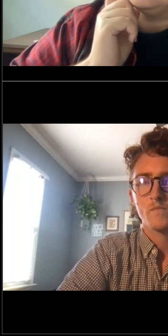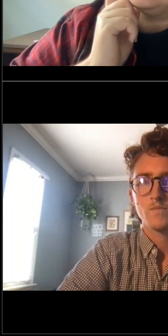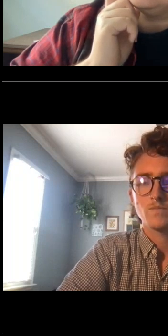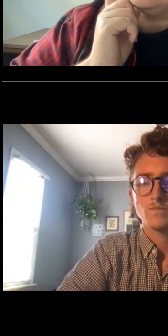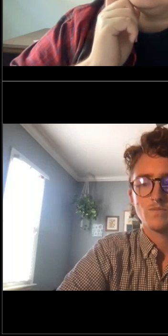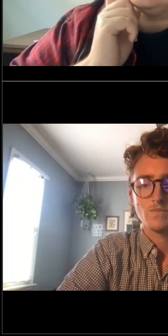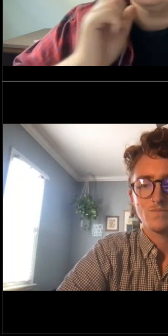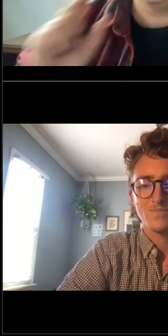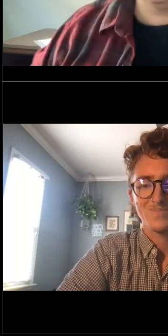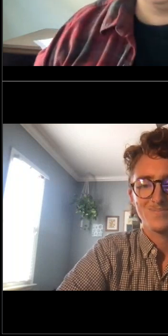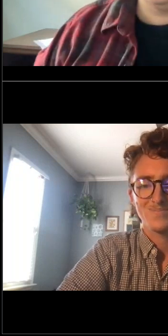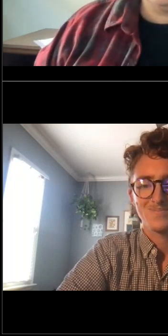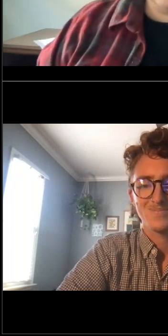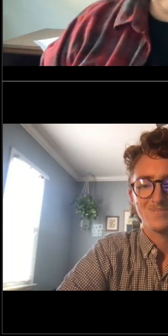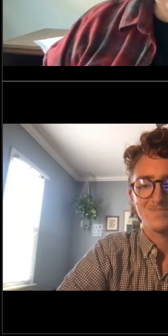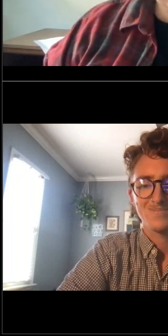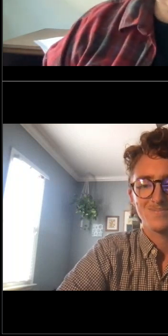here,